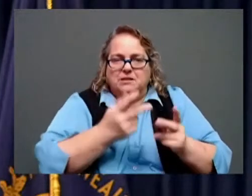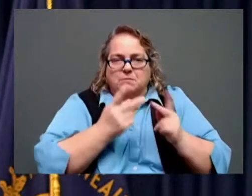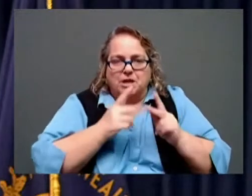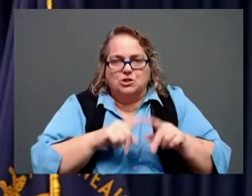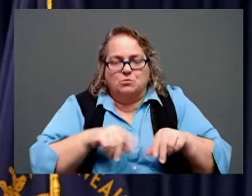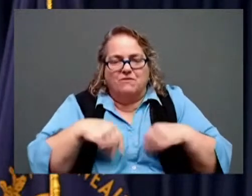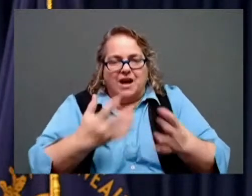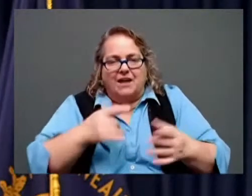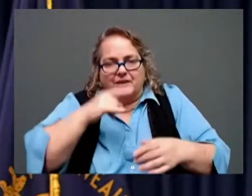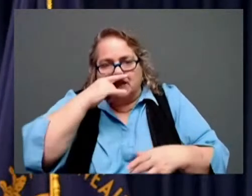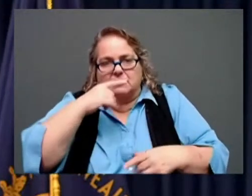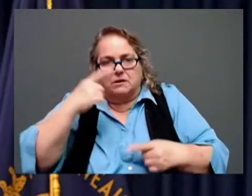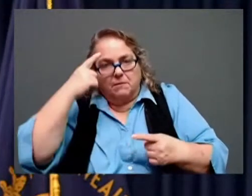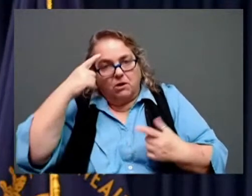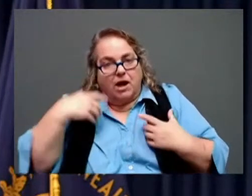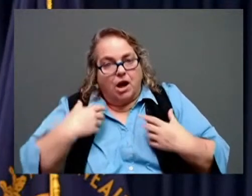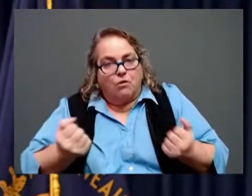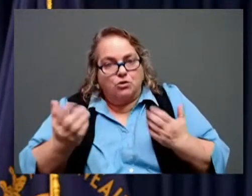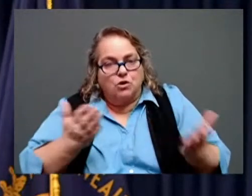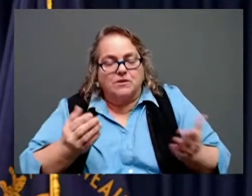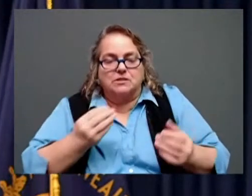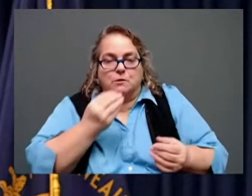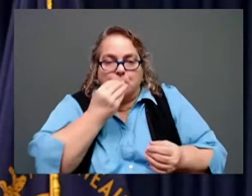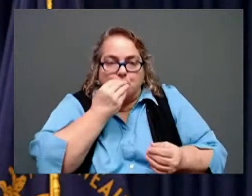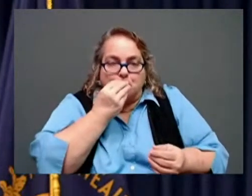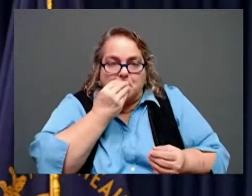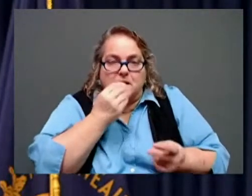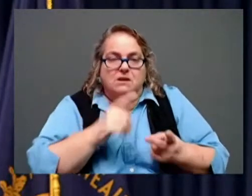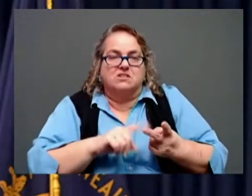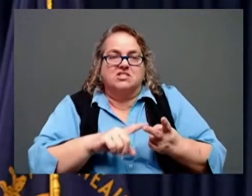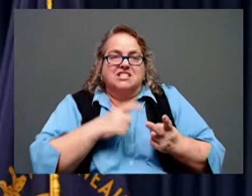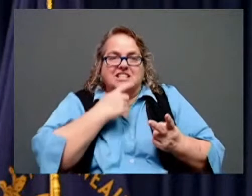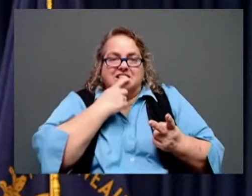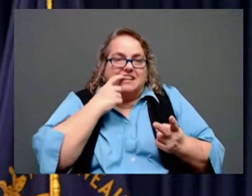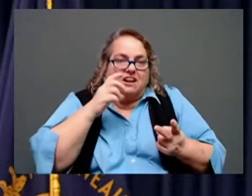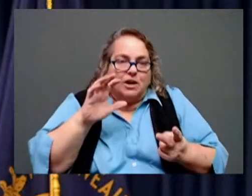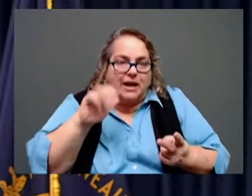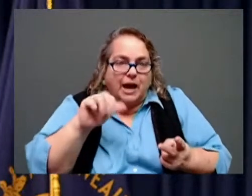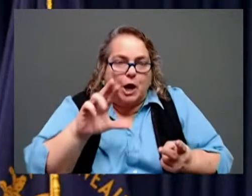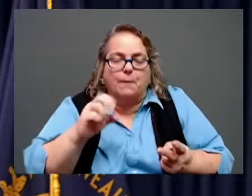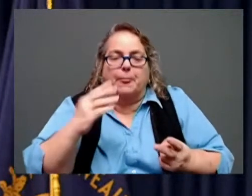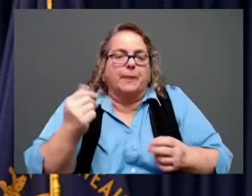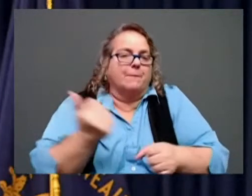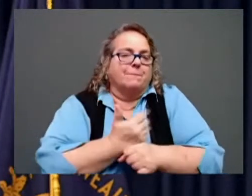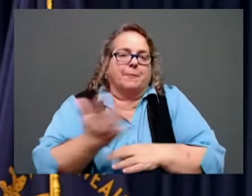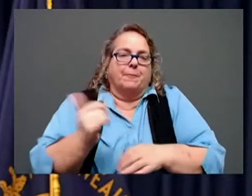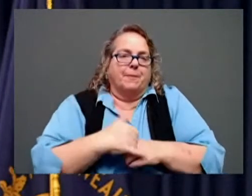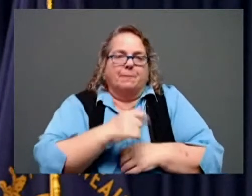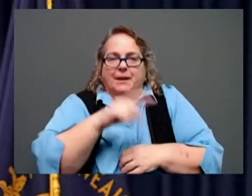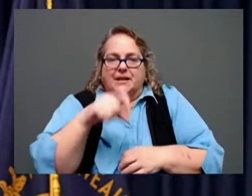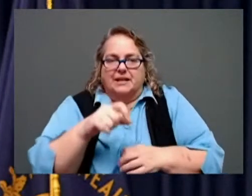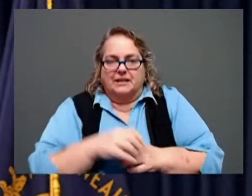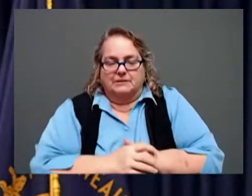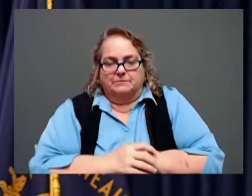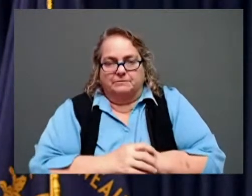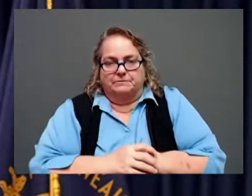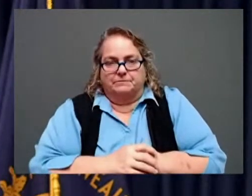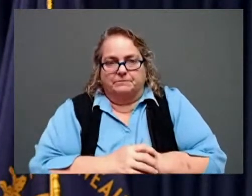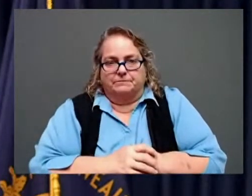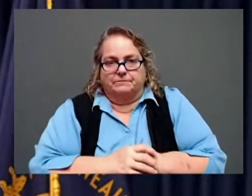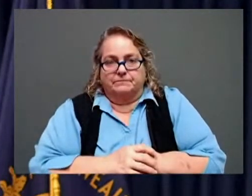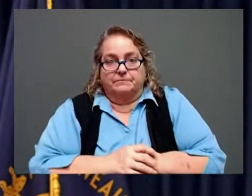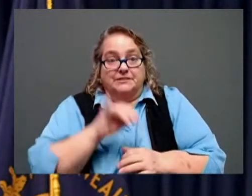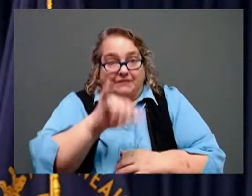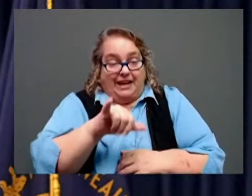mental health services, the meals, the dental care, and everything else that they need. All right, that's today's